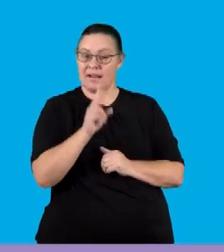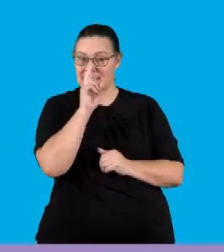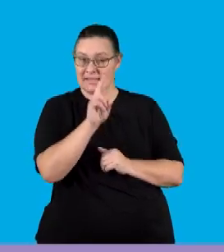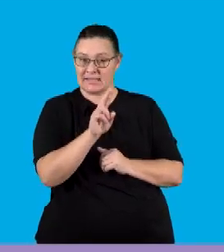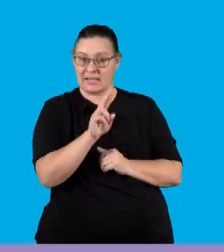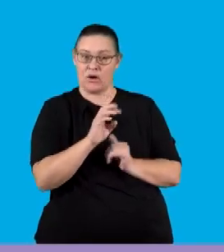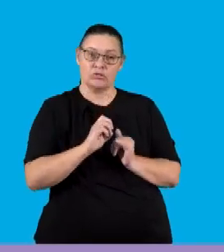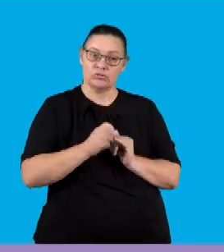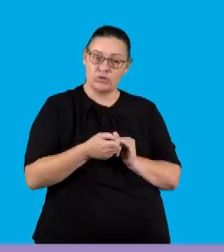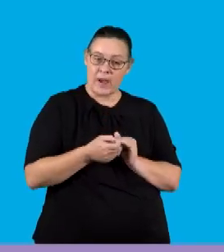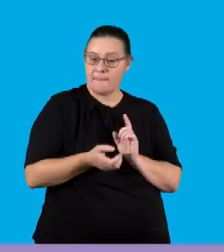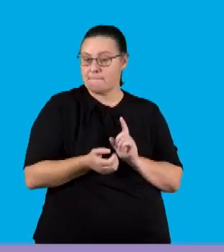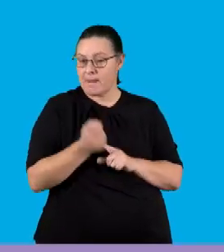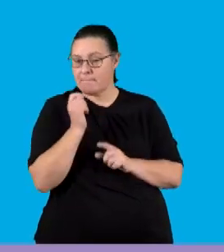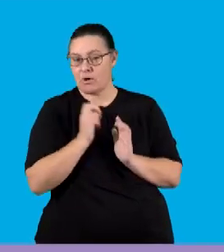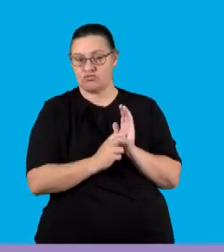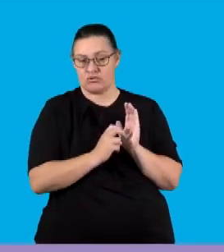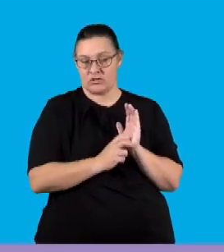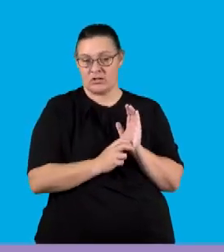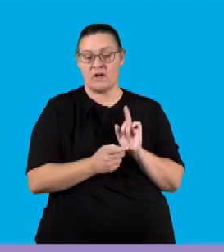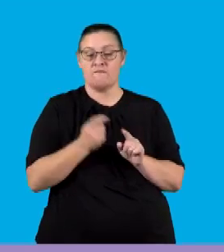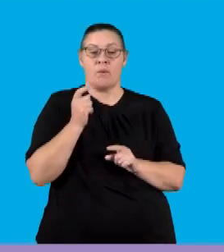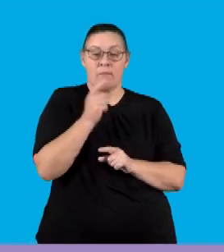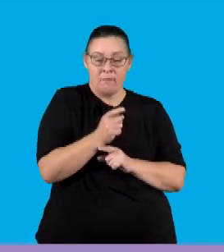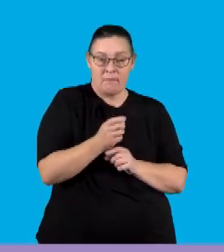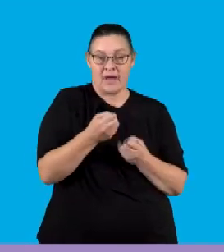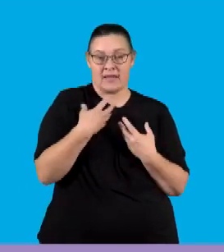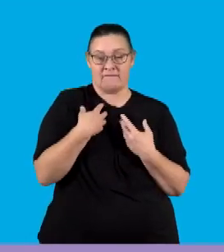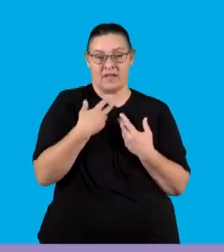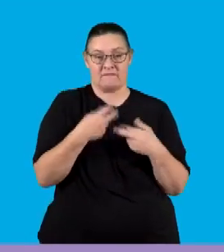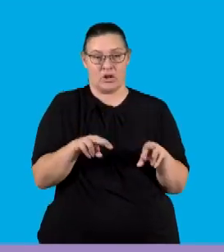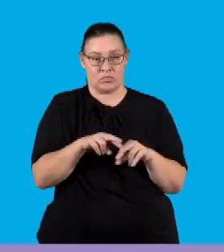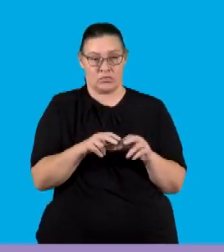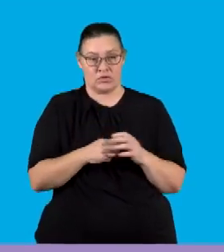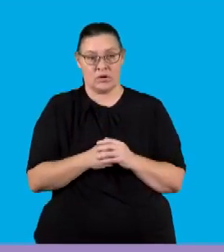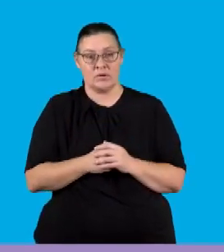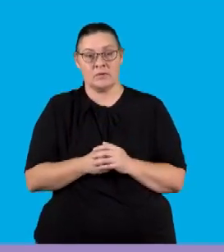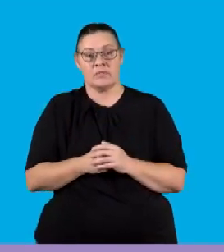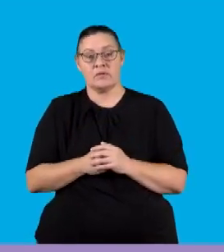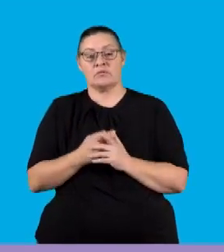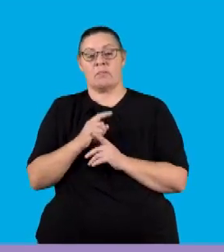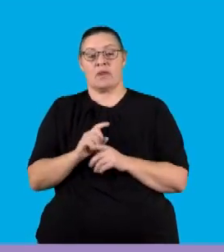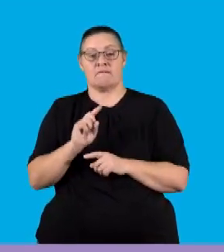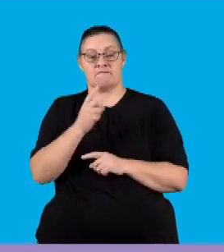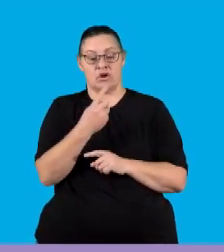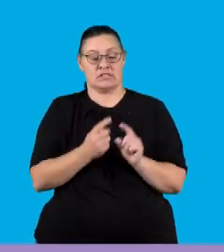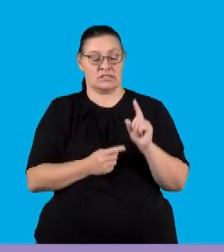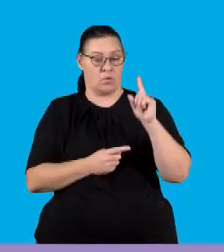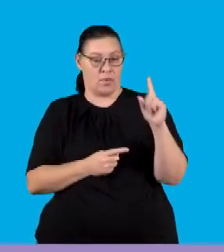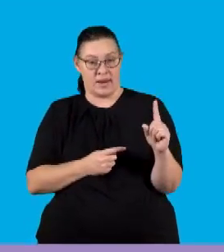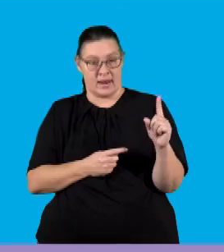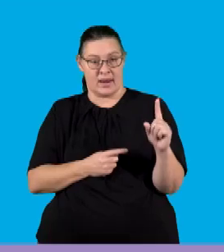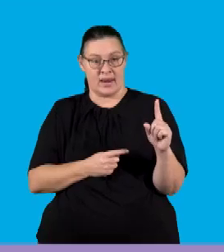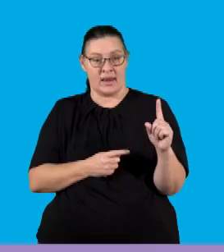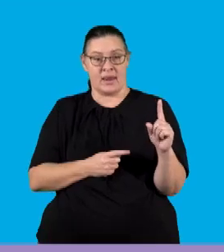to see or try to determine the rule from these given values. Now, we have been given the first input